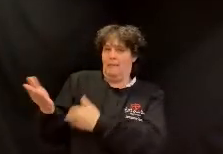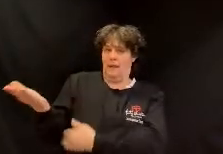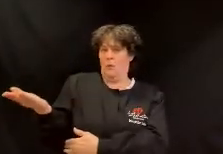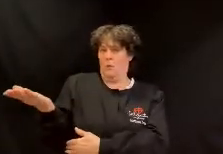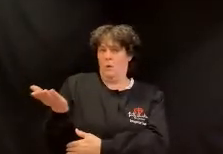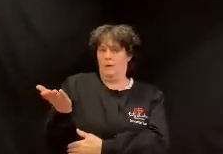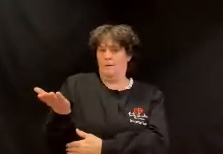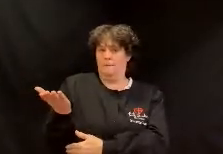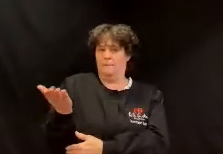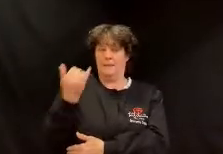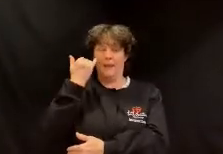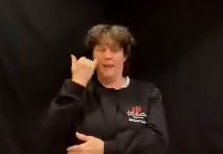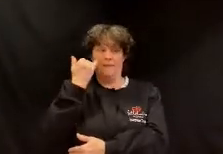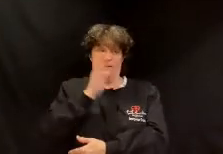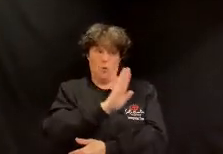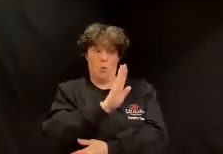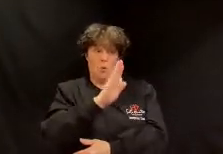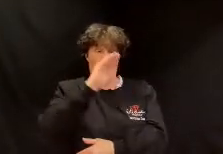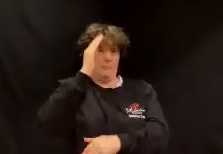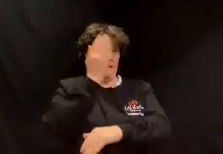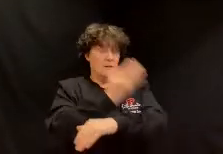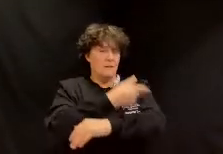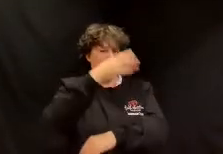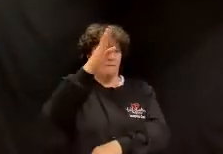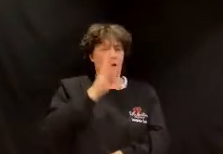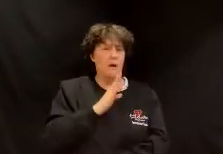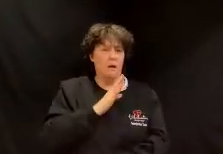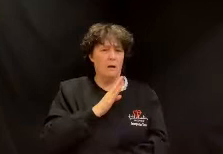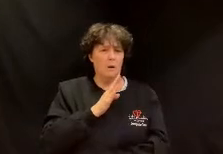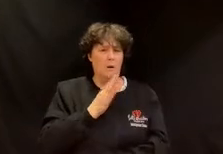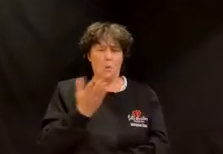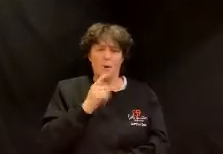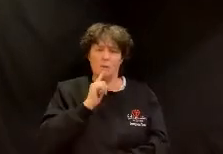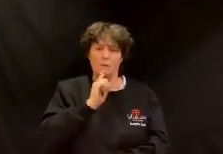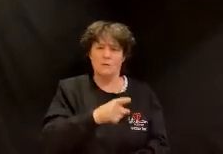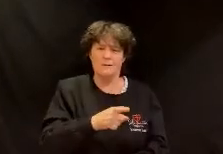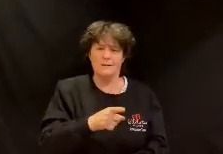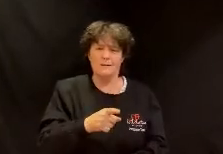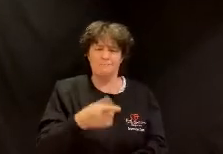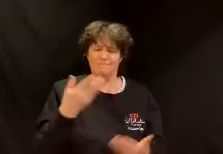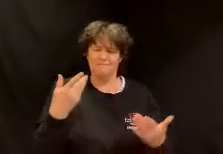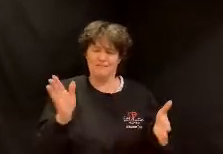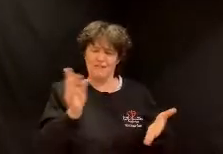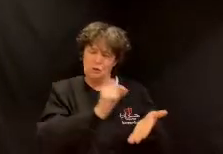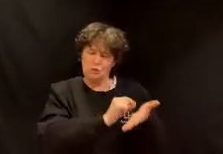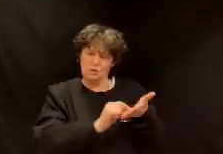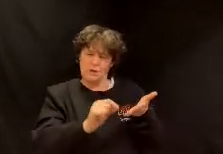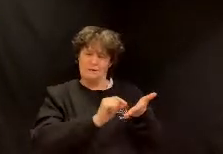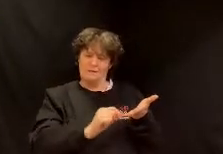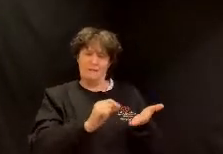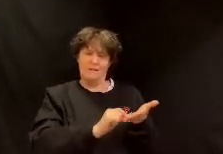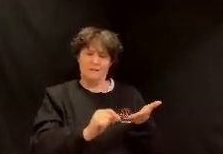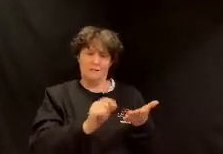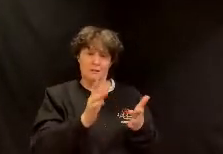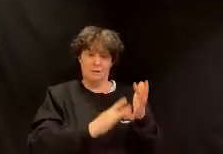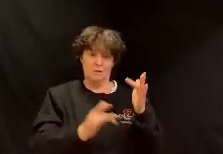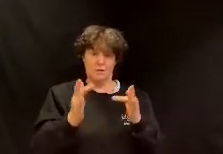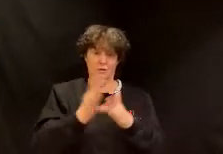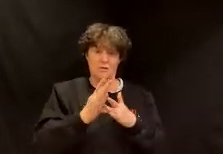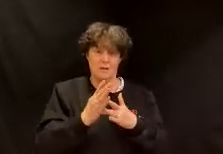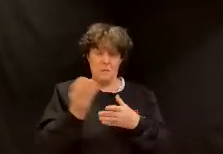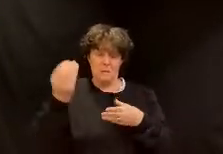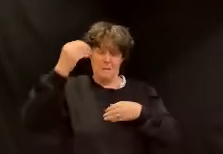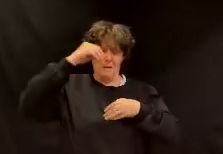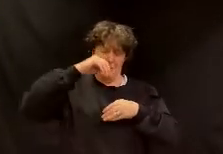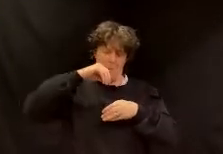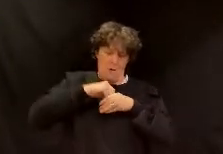If you are the Son of God, what was his response? It is written, it is written, it is written. Jesus was preloaded with the